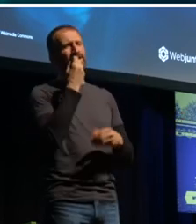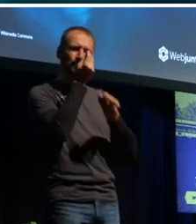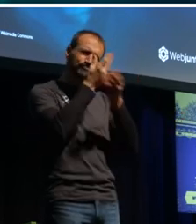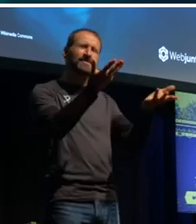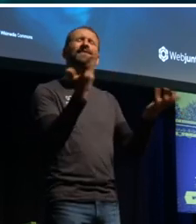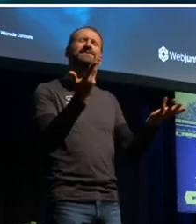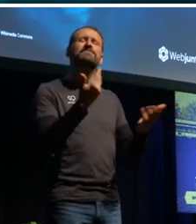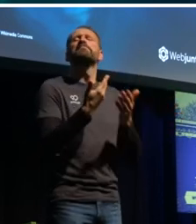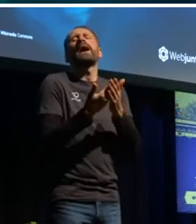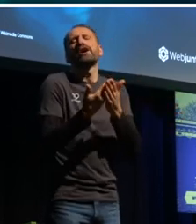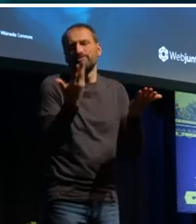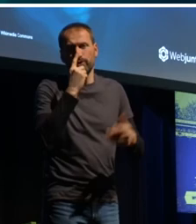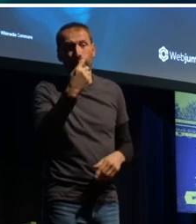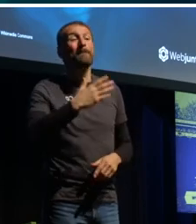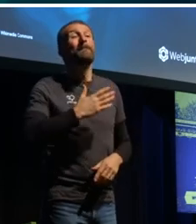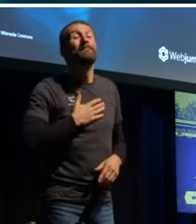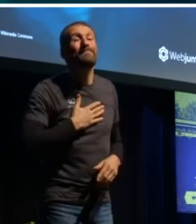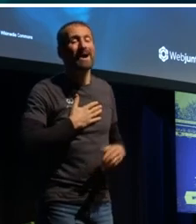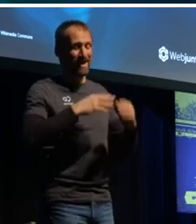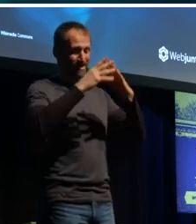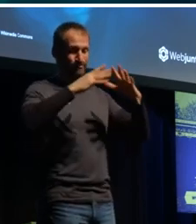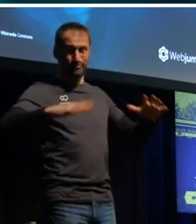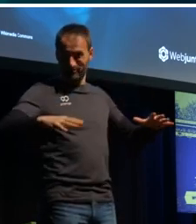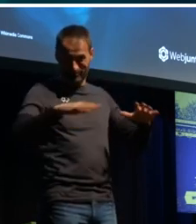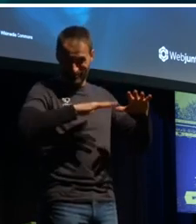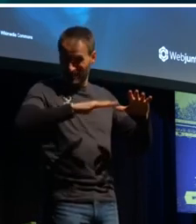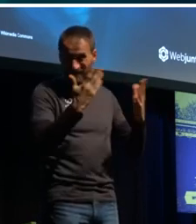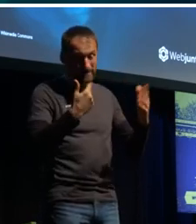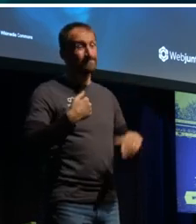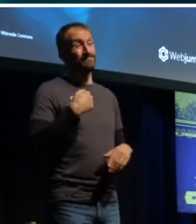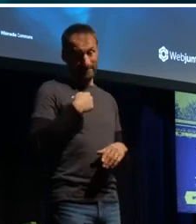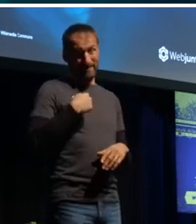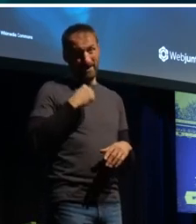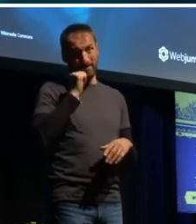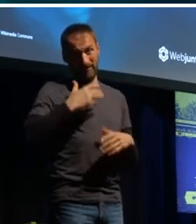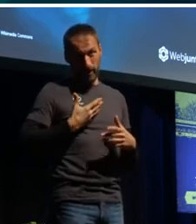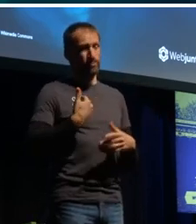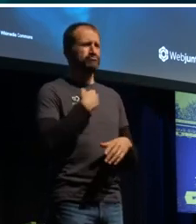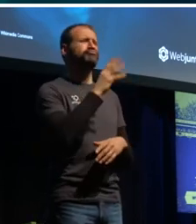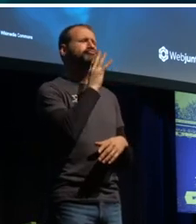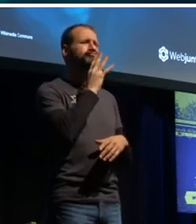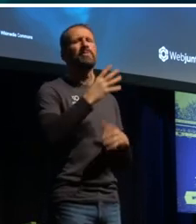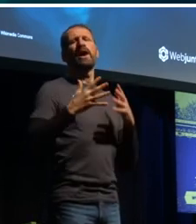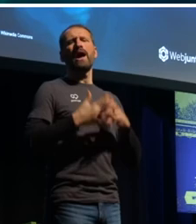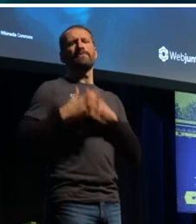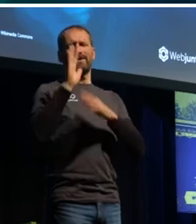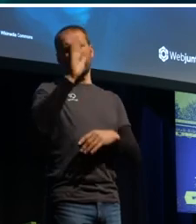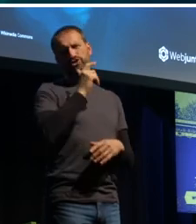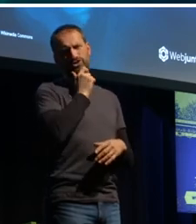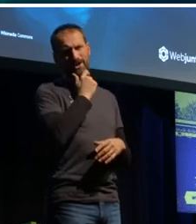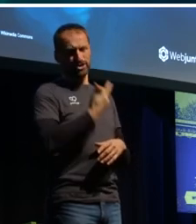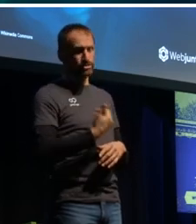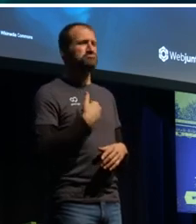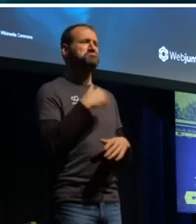an example. So I'm a woman. I speak American English. I'm in my